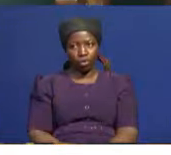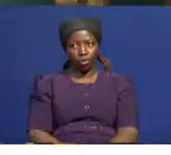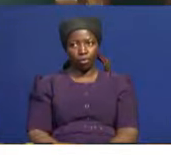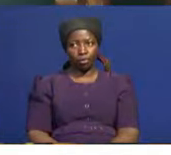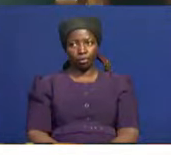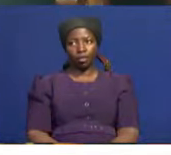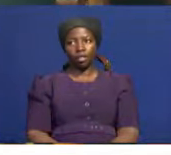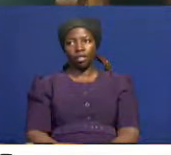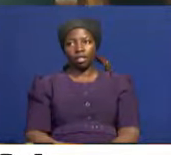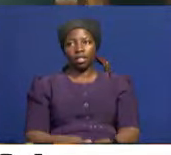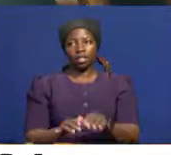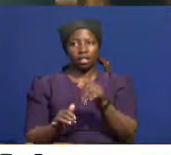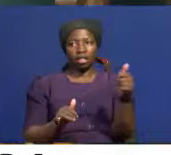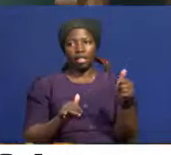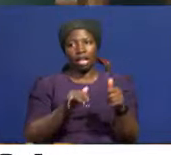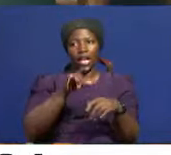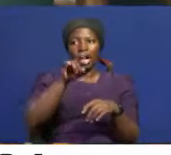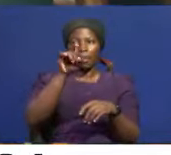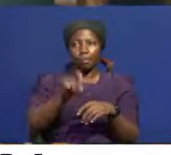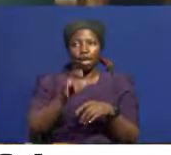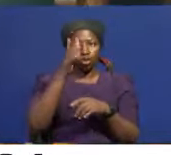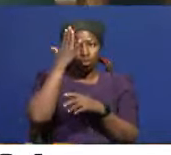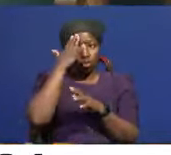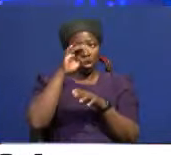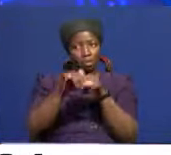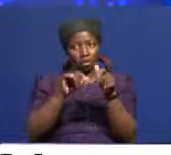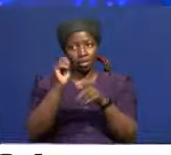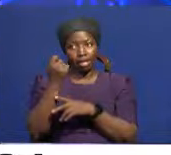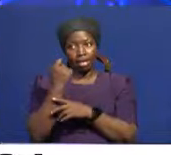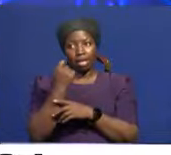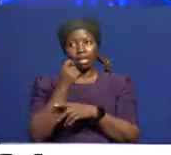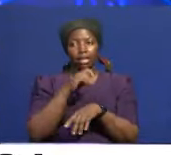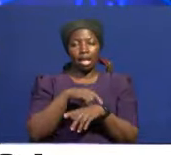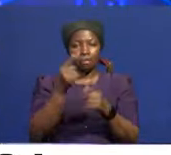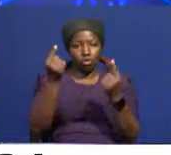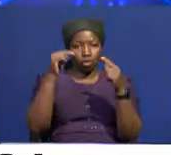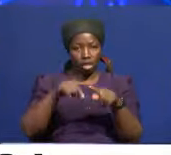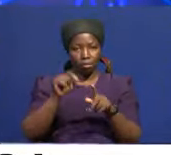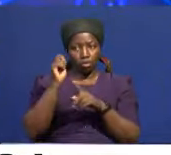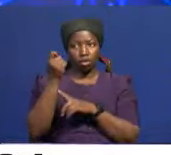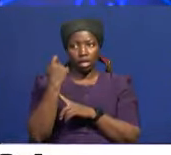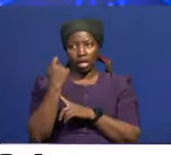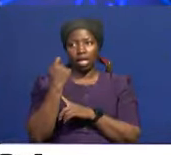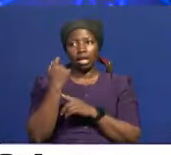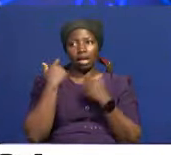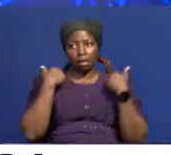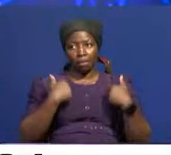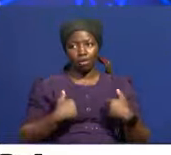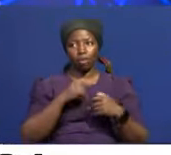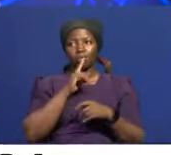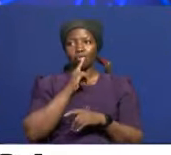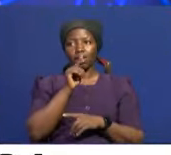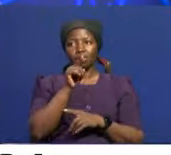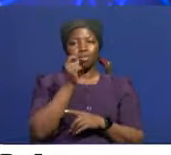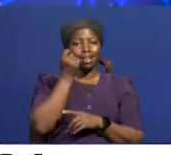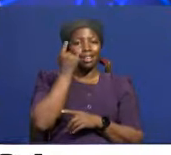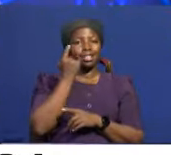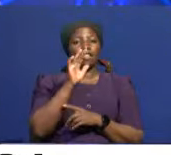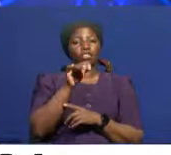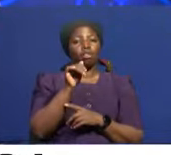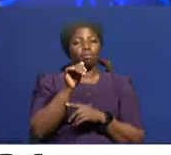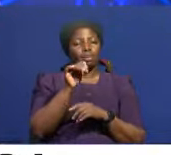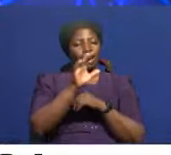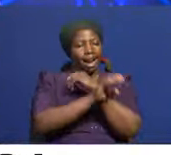I must know about Kenya. When you came to Kenya, I am sure you realize that from wherever you came